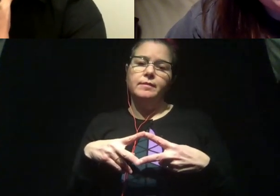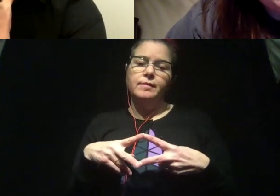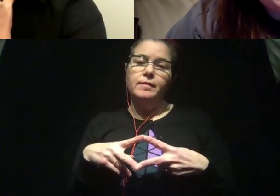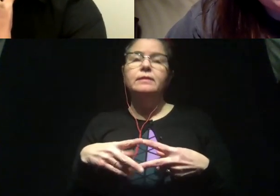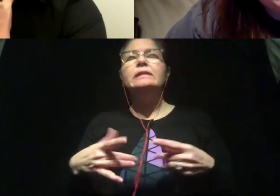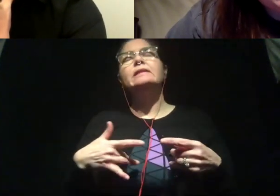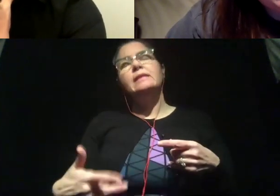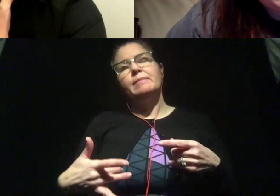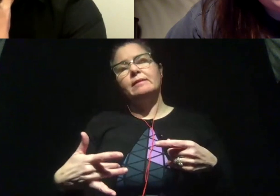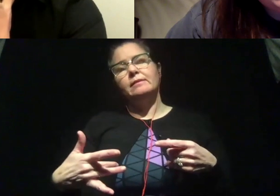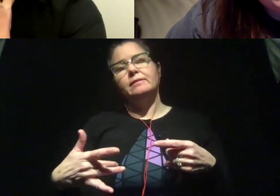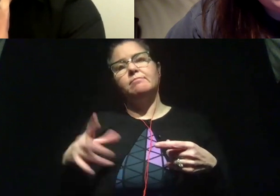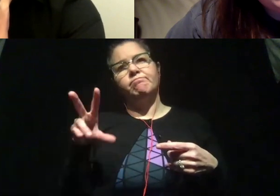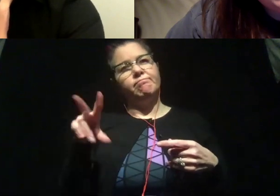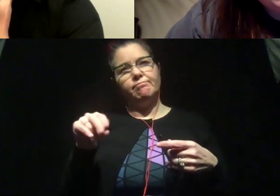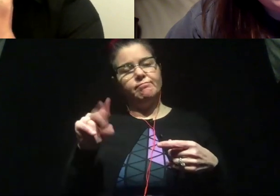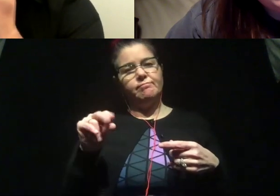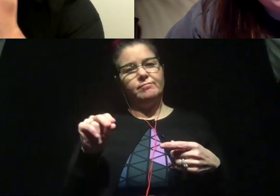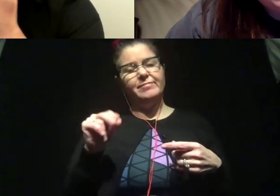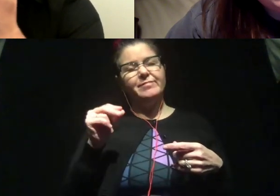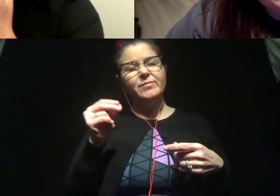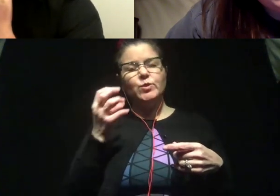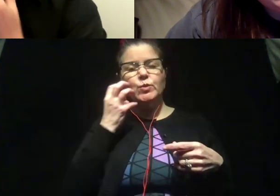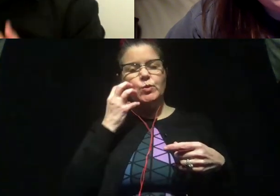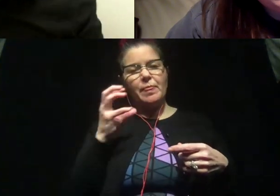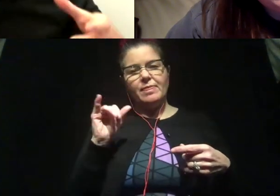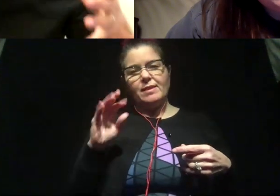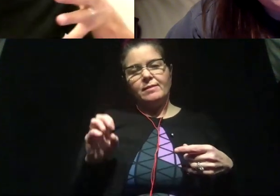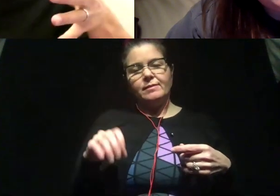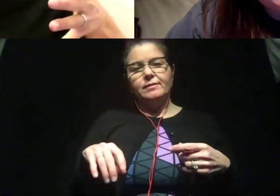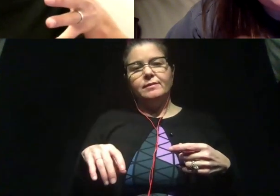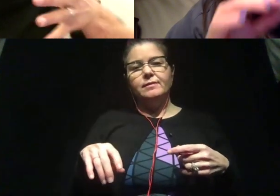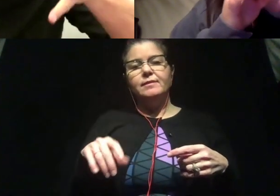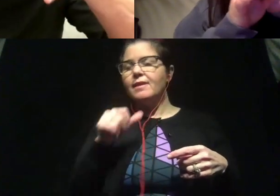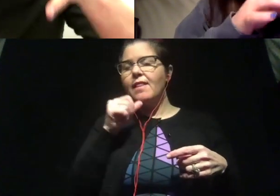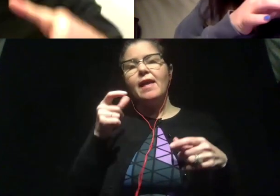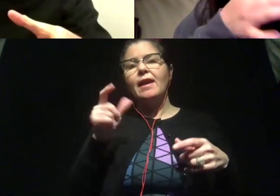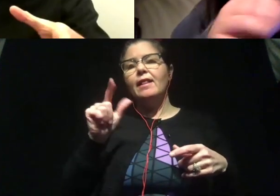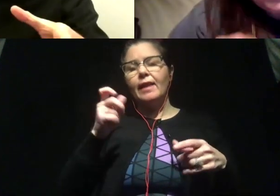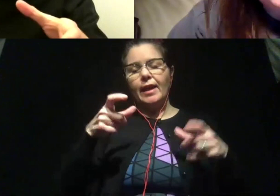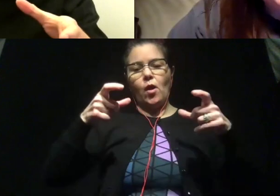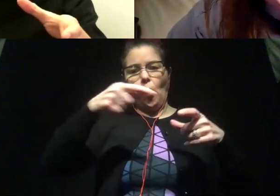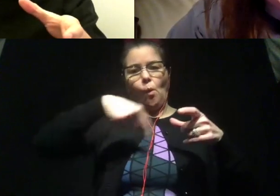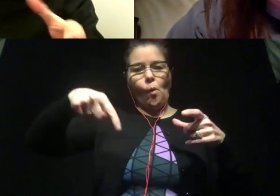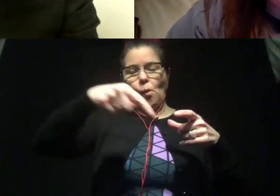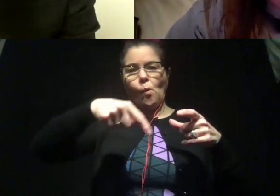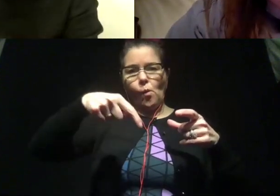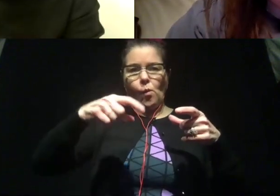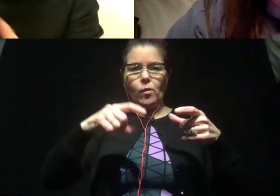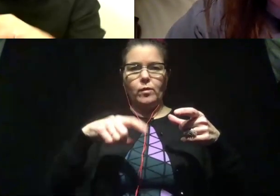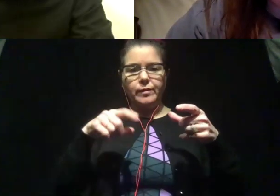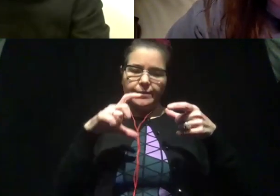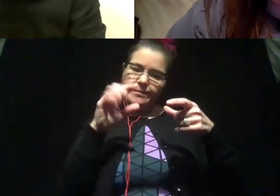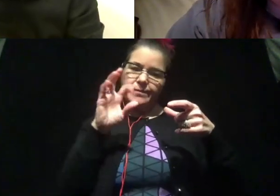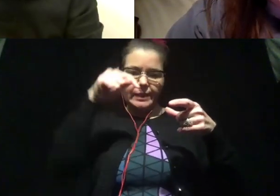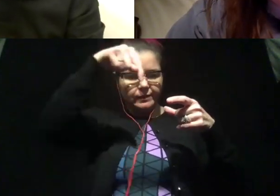Generally speaking, no, the ice is too thick. Yeah, it's not like ice fishing on a lake where you can cut a hole in the ice and a few feet